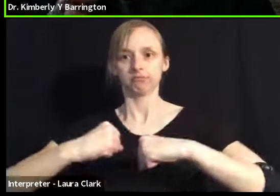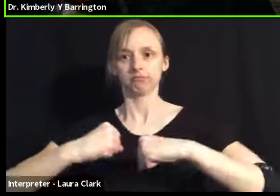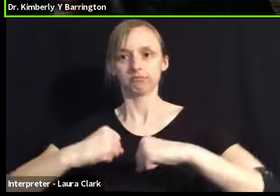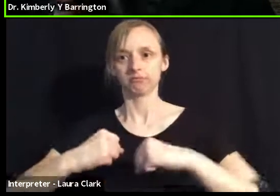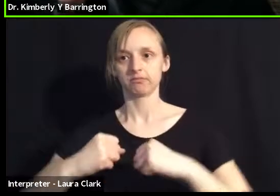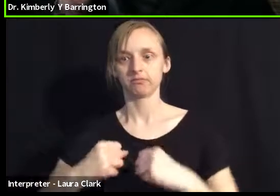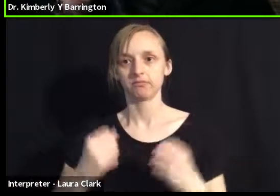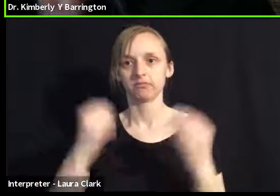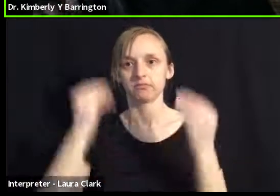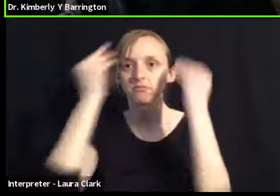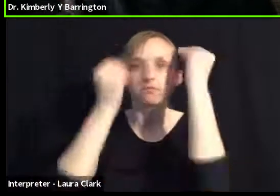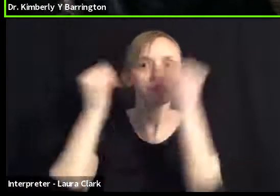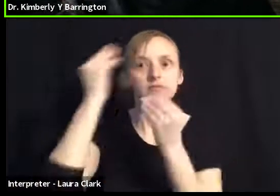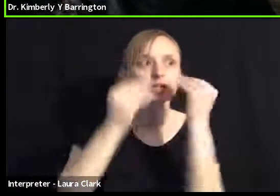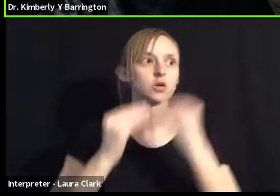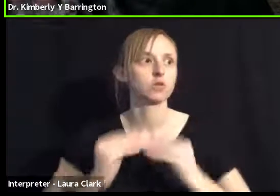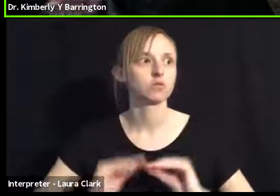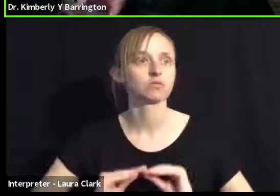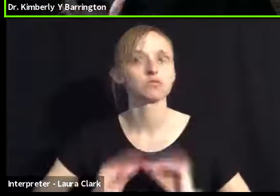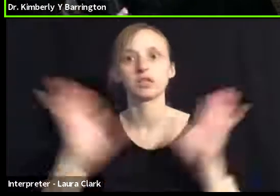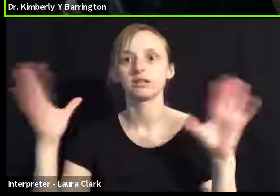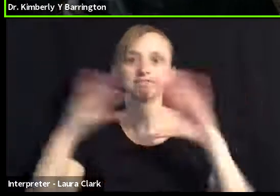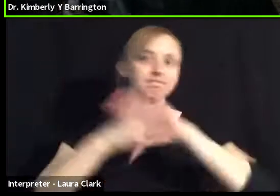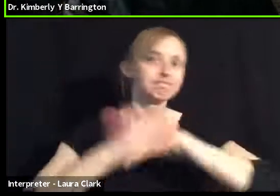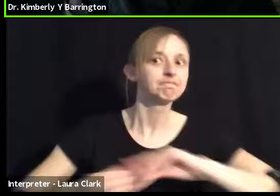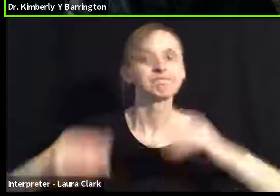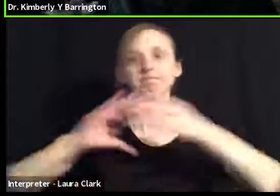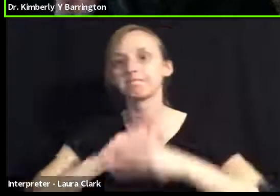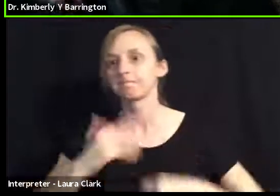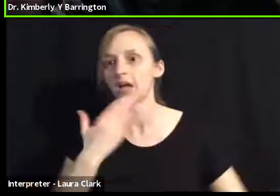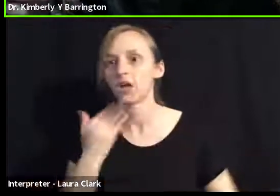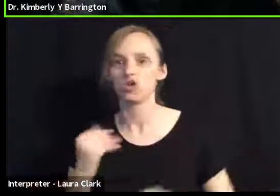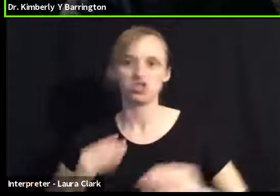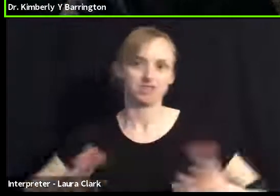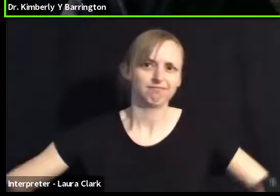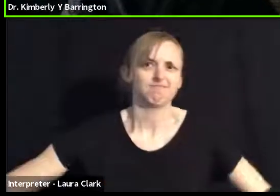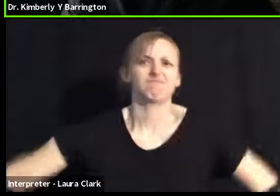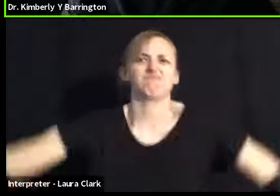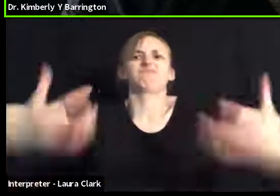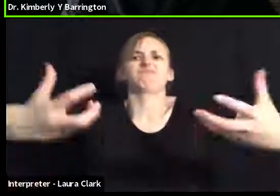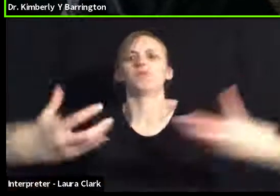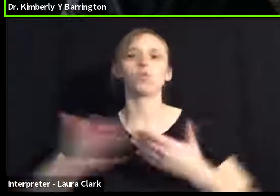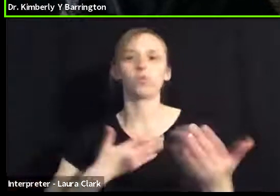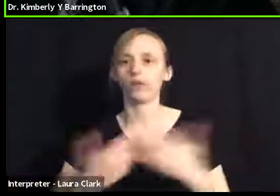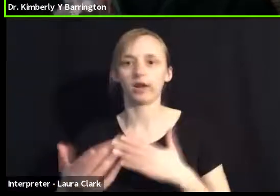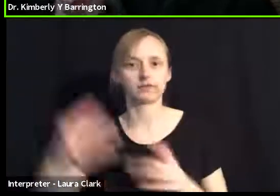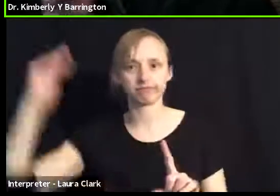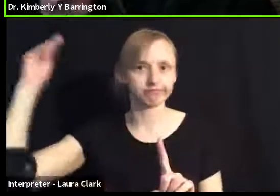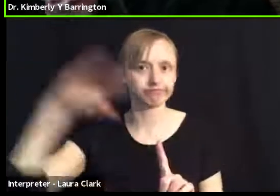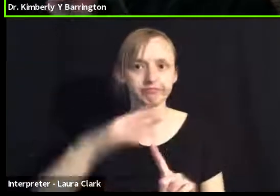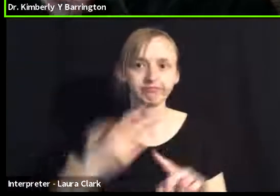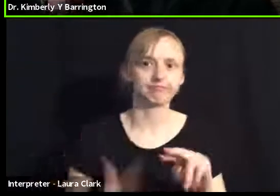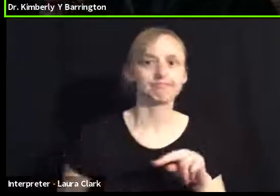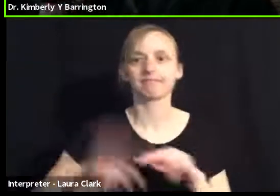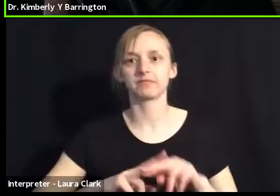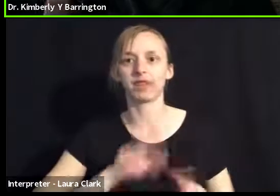think greater, they could speak greater, they could move things greater, they could fight whatever it is that they needed to do. And